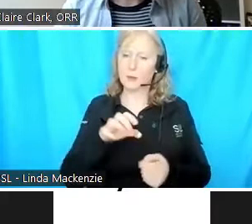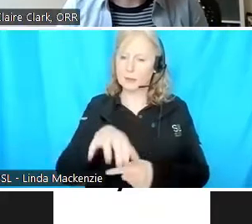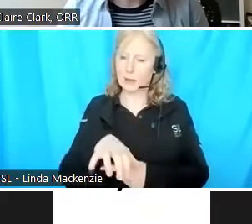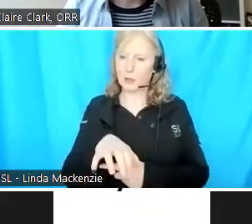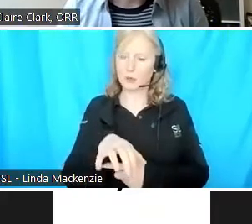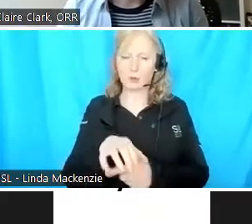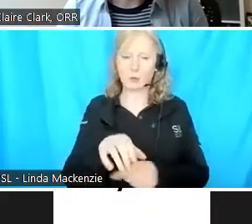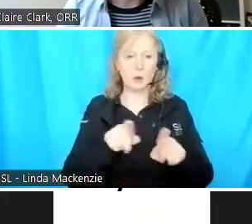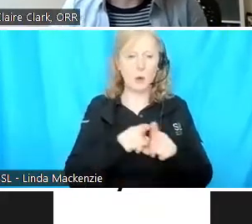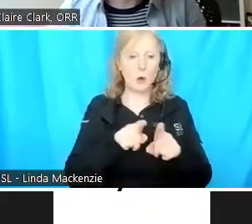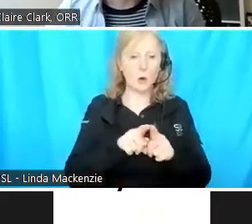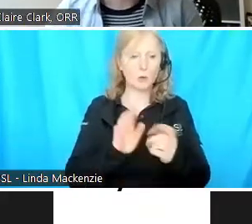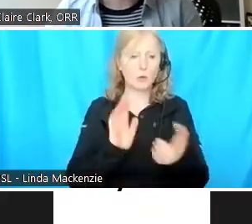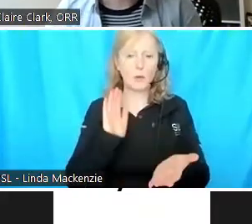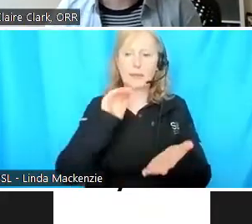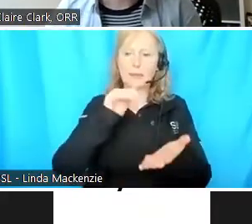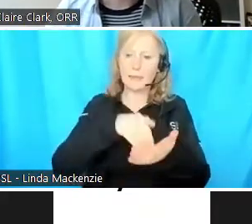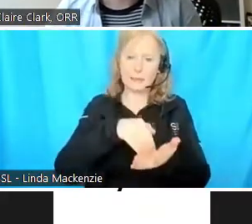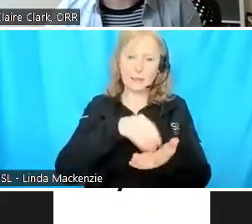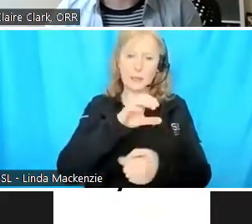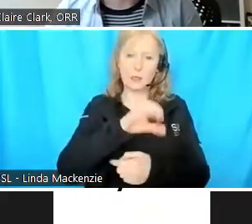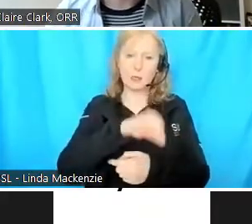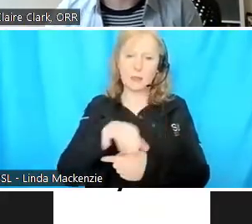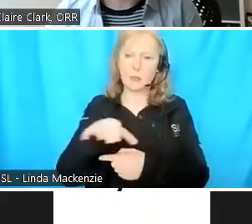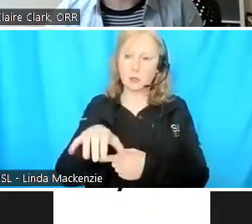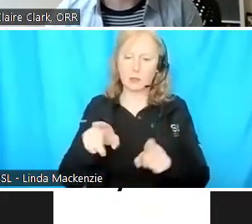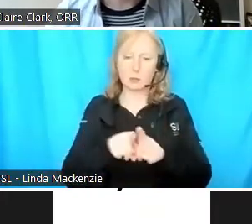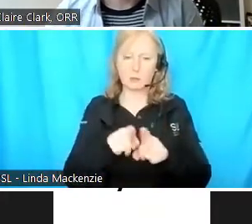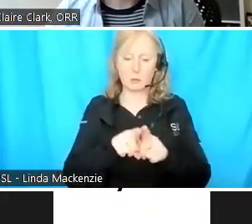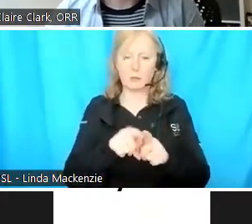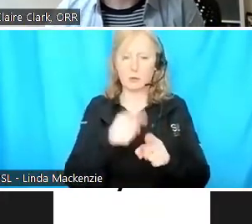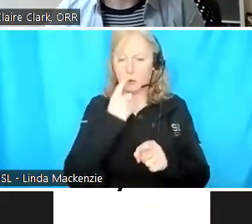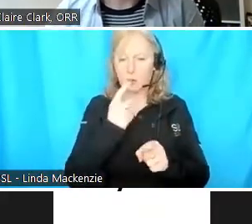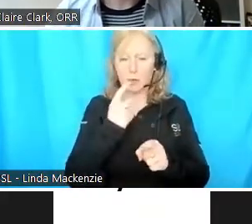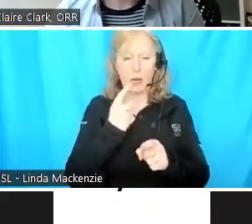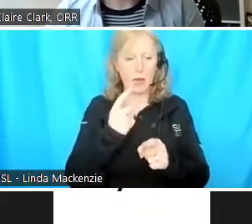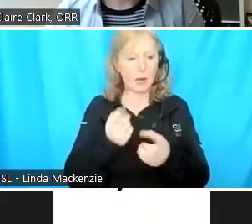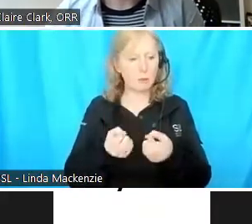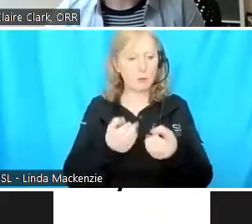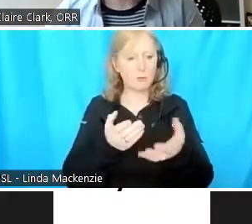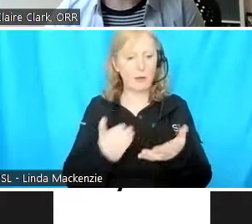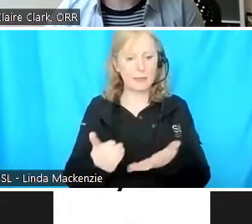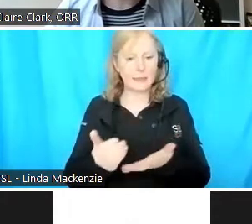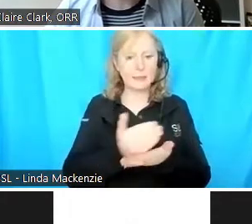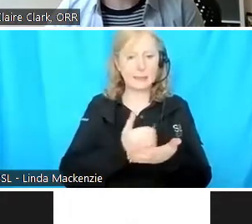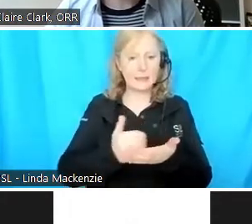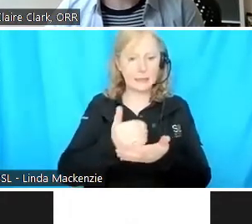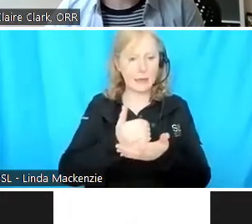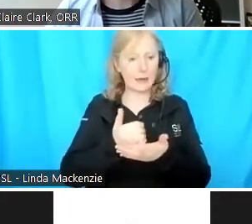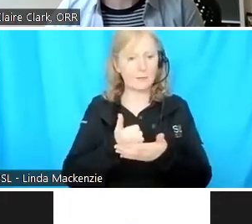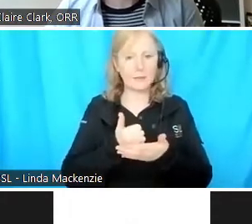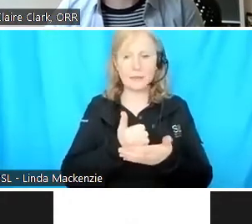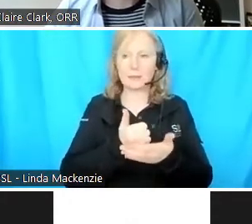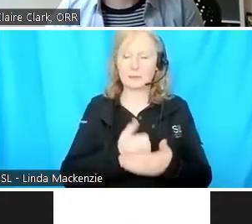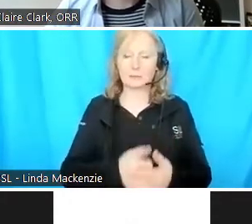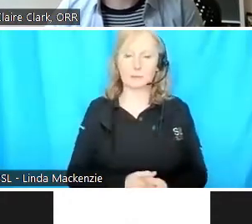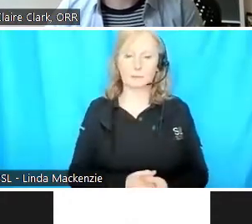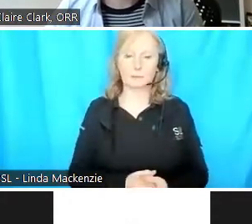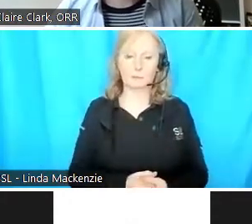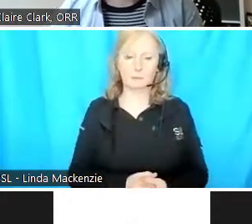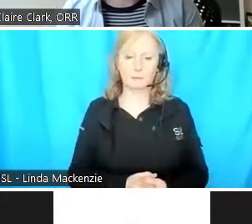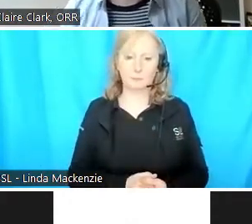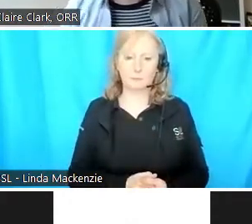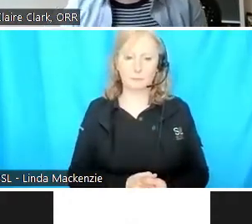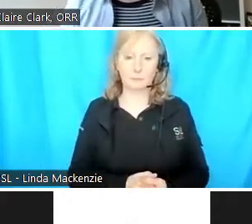the destination stations, so that they can provide that safe and effective assistance.